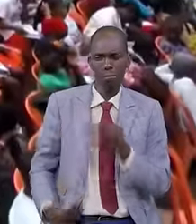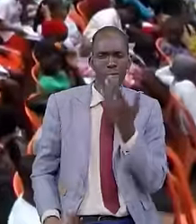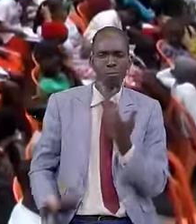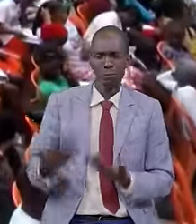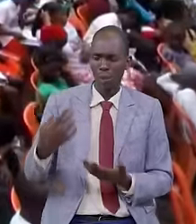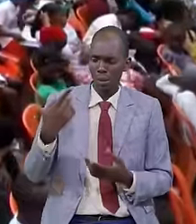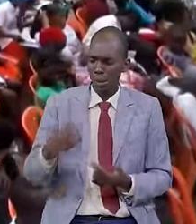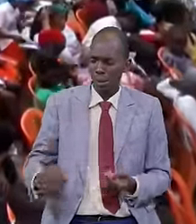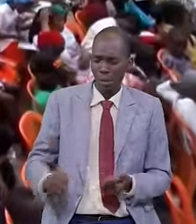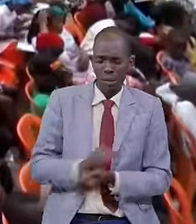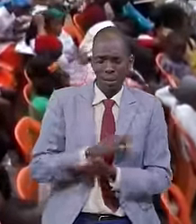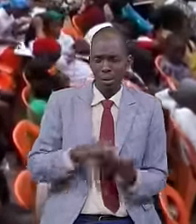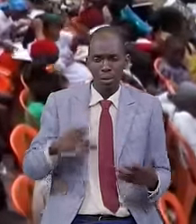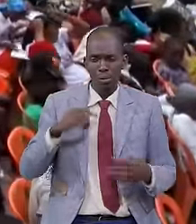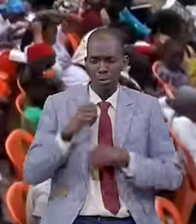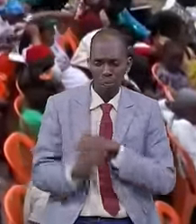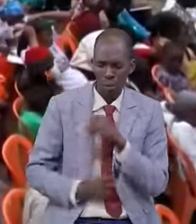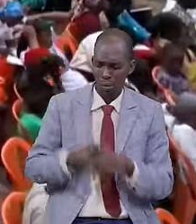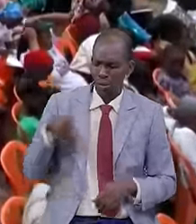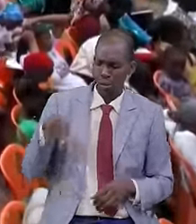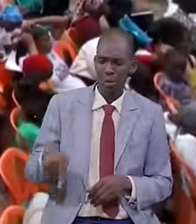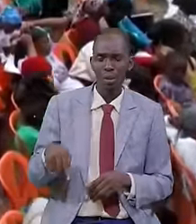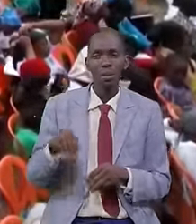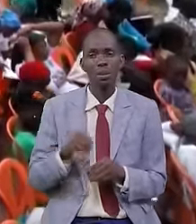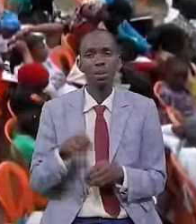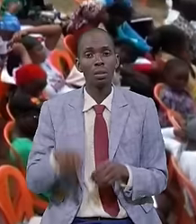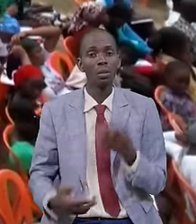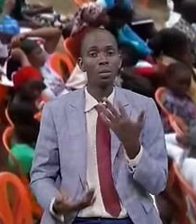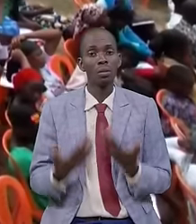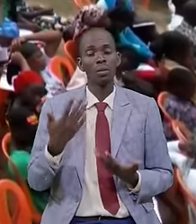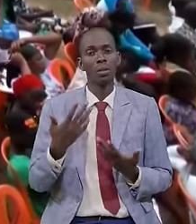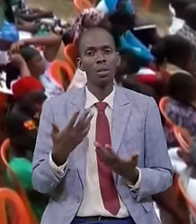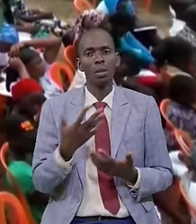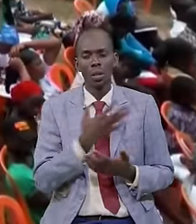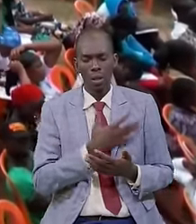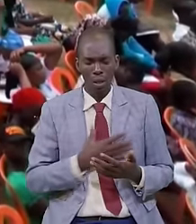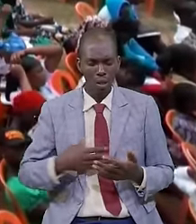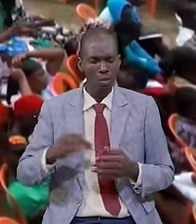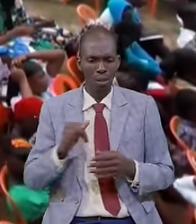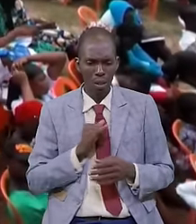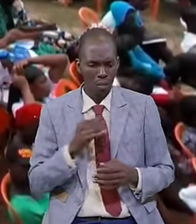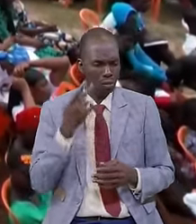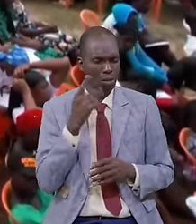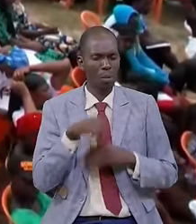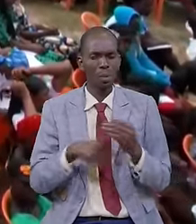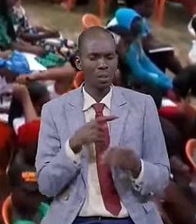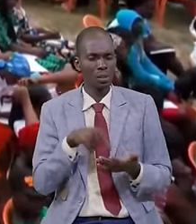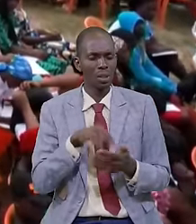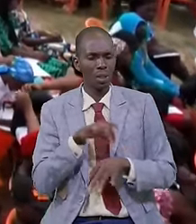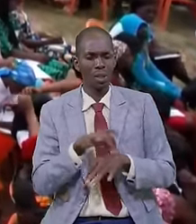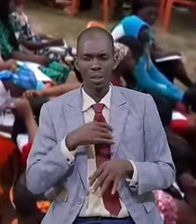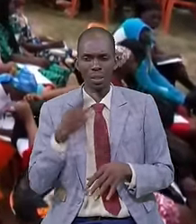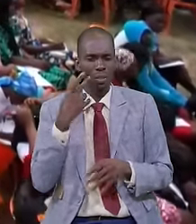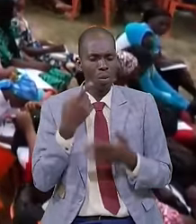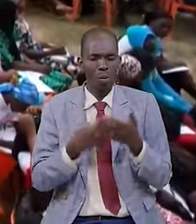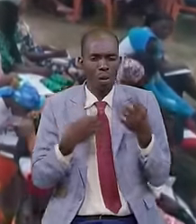the duration on earth. And I say, this is short. Whatever I get here,